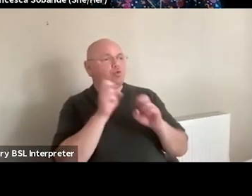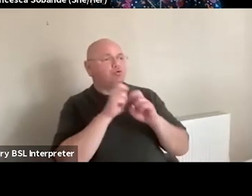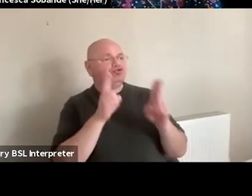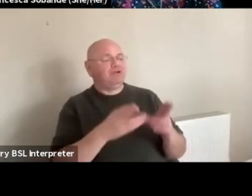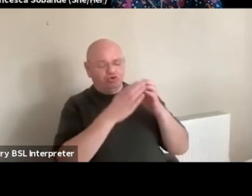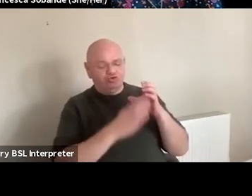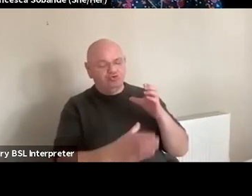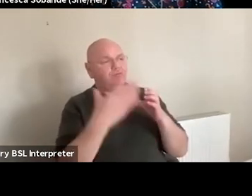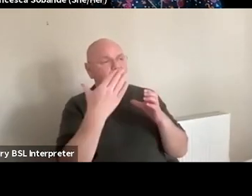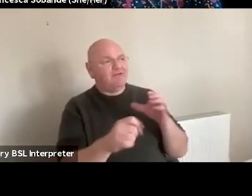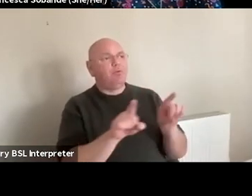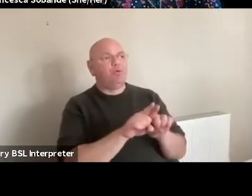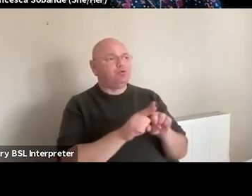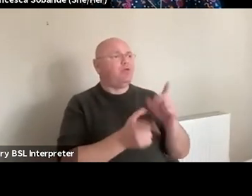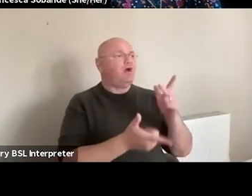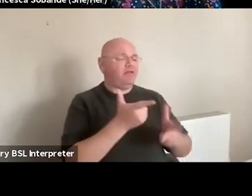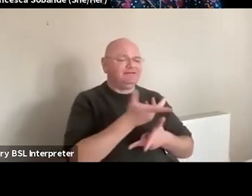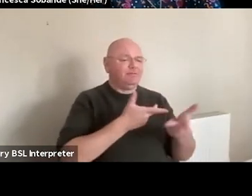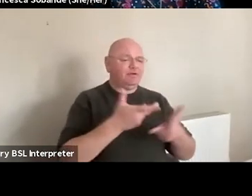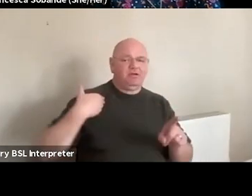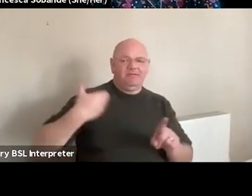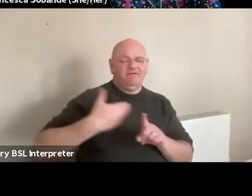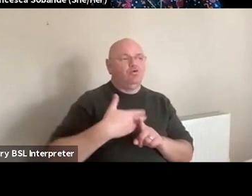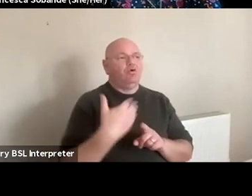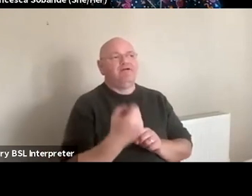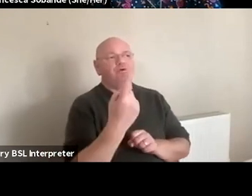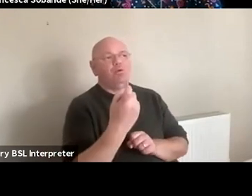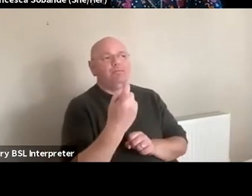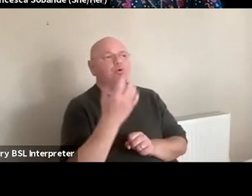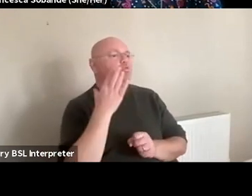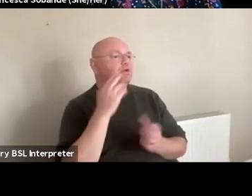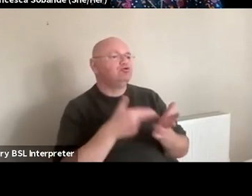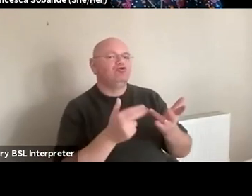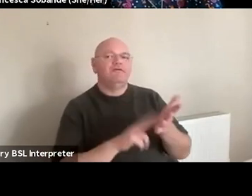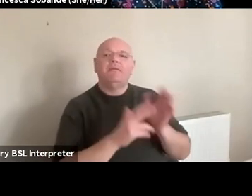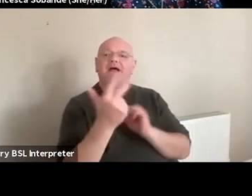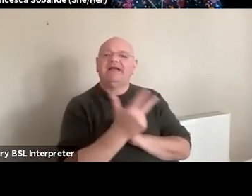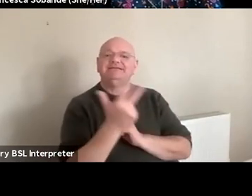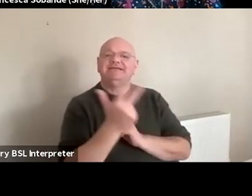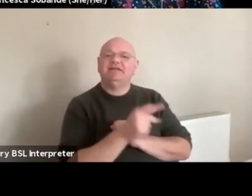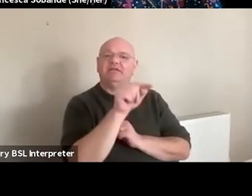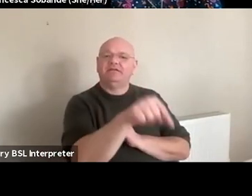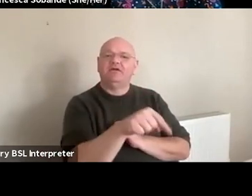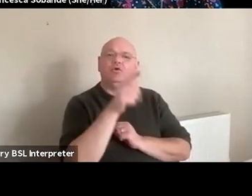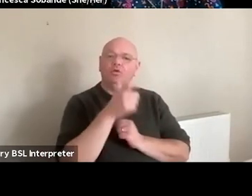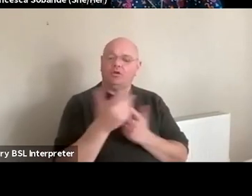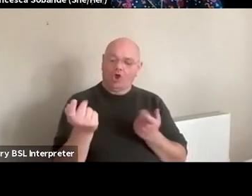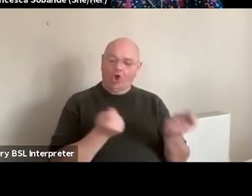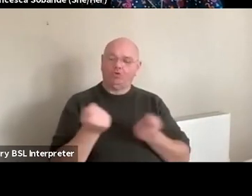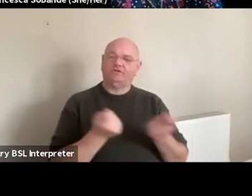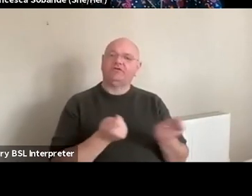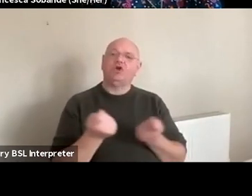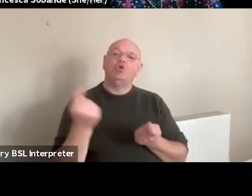that we have had before this. We do have one more seminar on the 18th of November that is going to be hosted by Watershed's